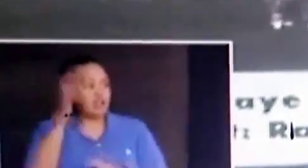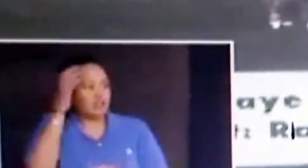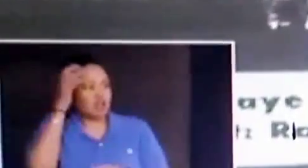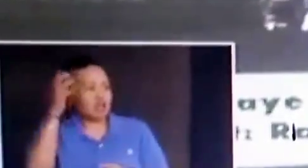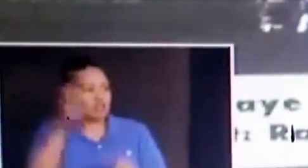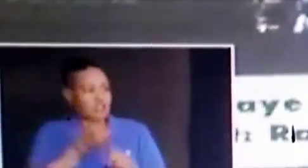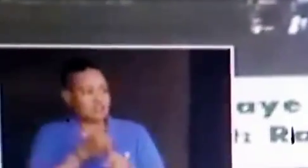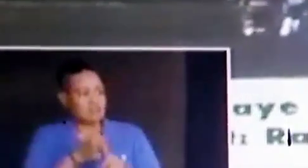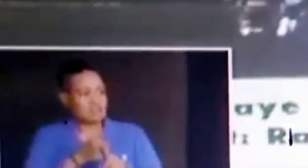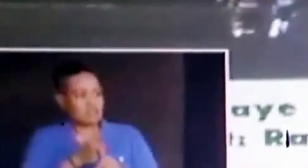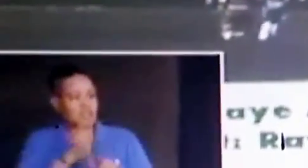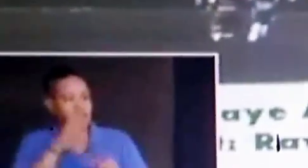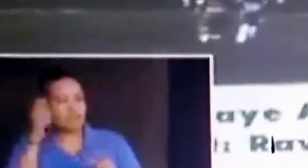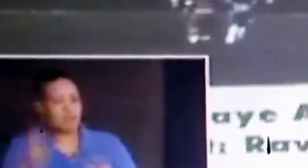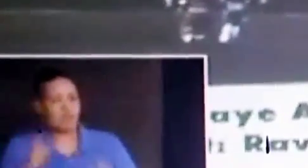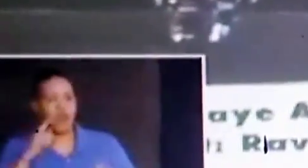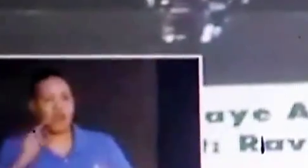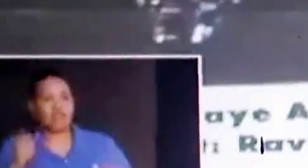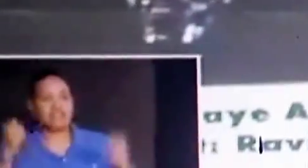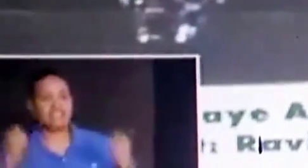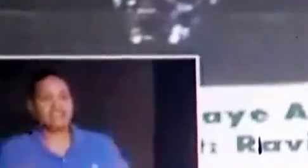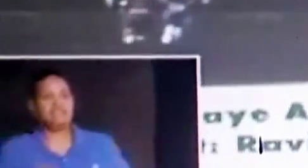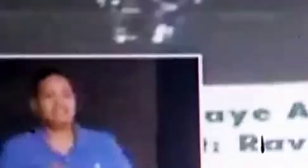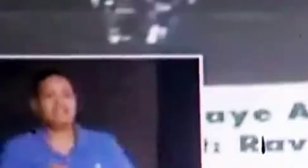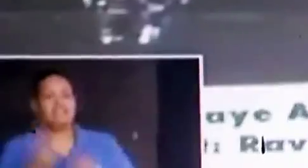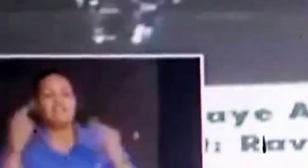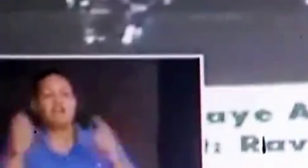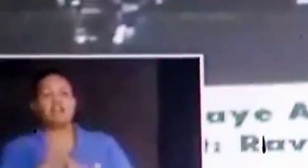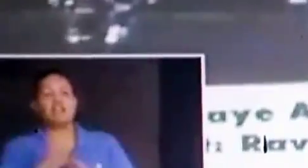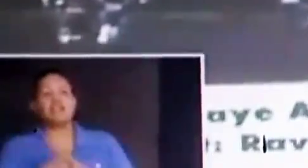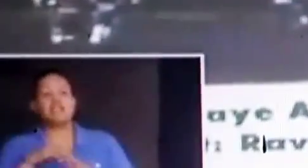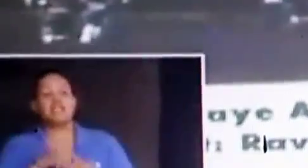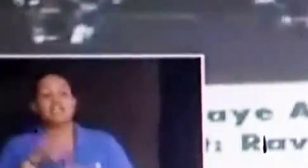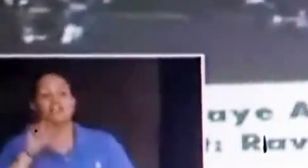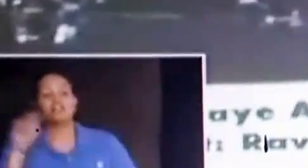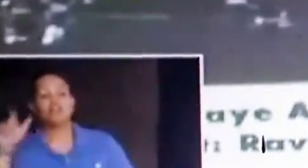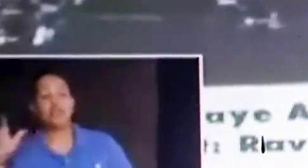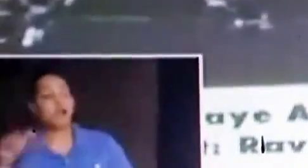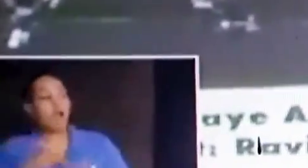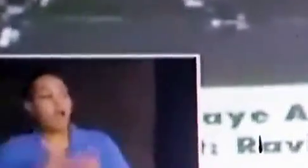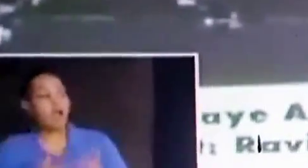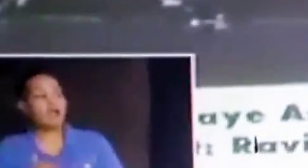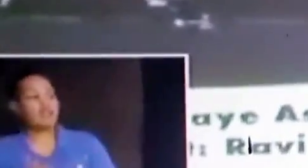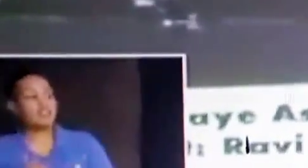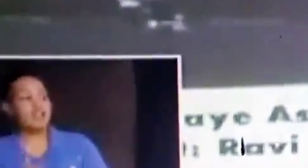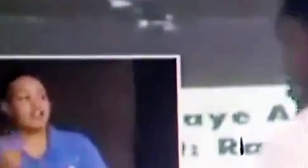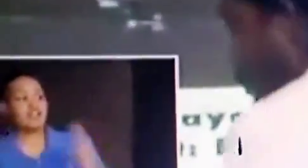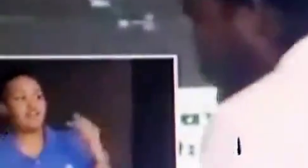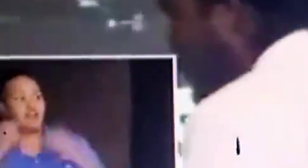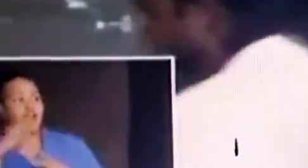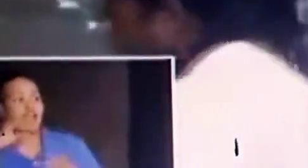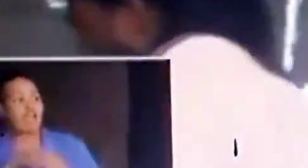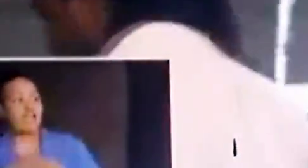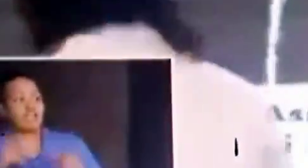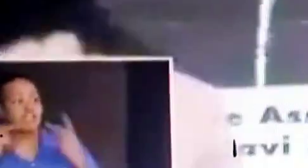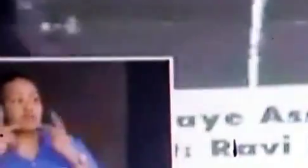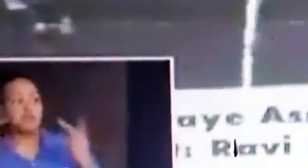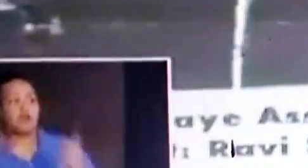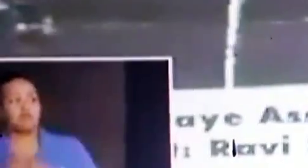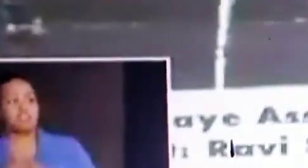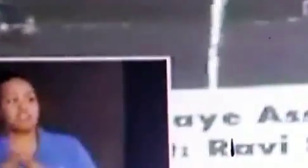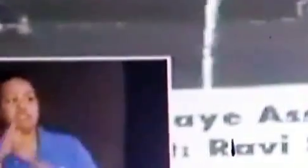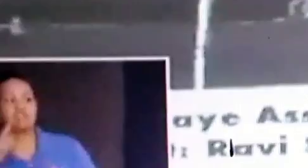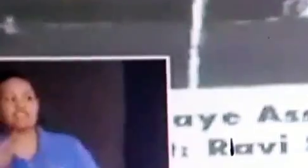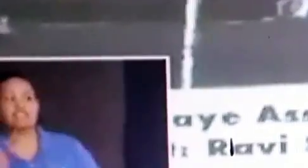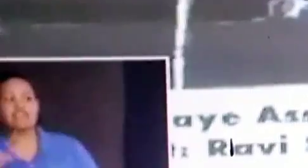the significance of the veranda in tropical architecture. The veranda engages the public through its